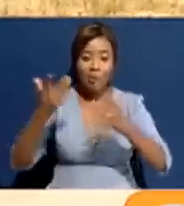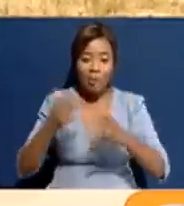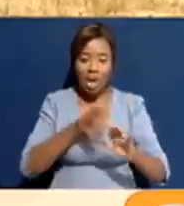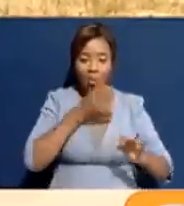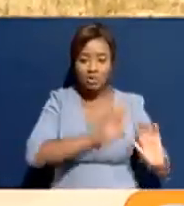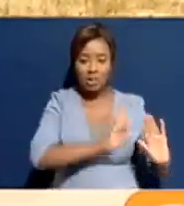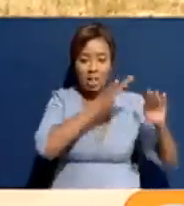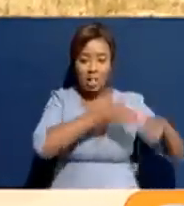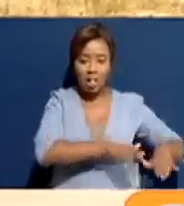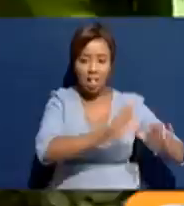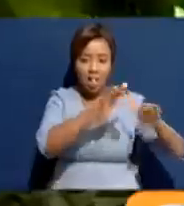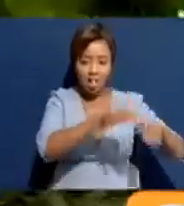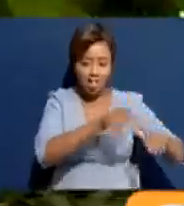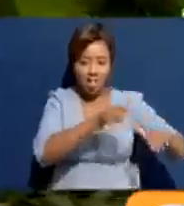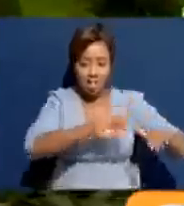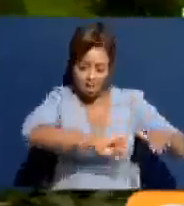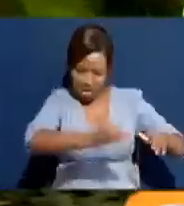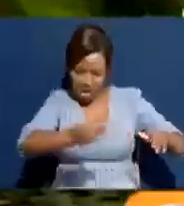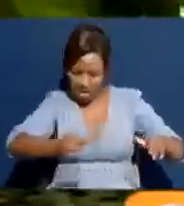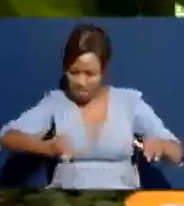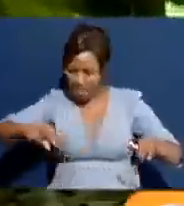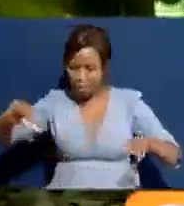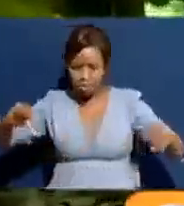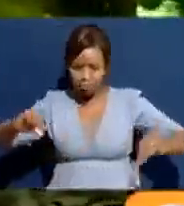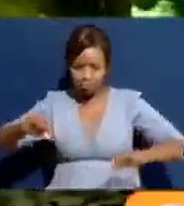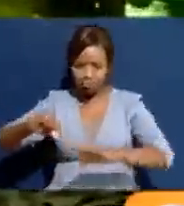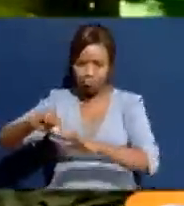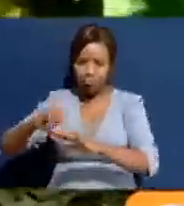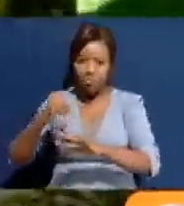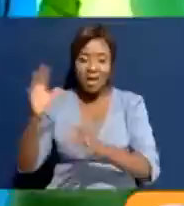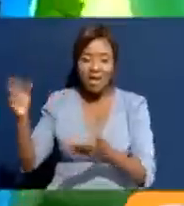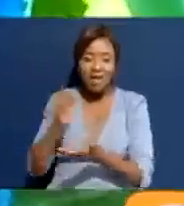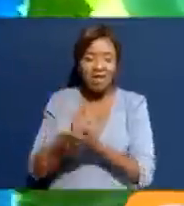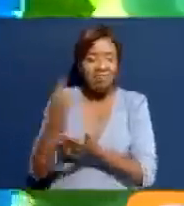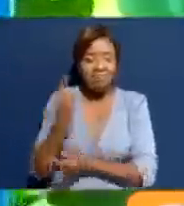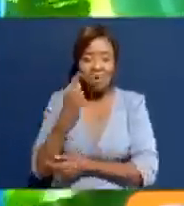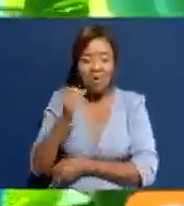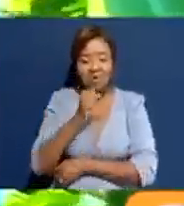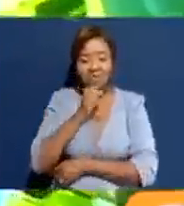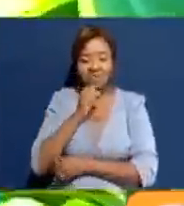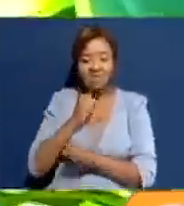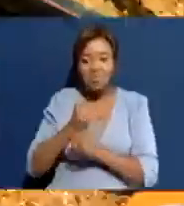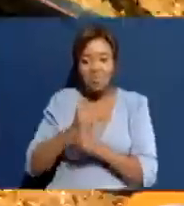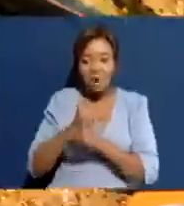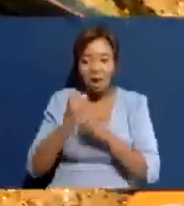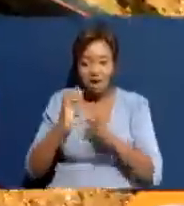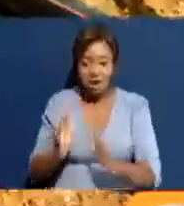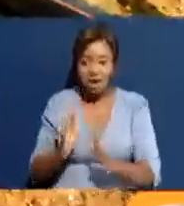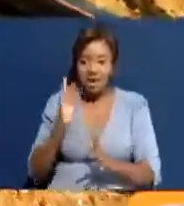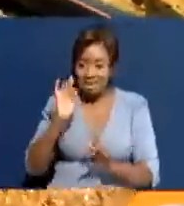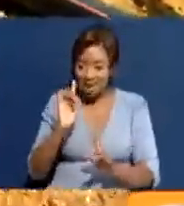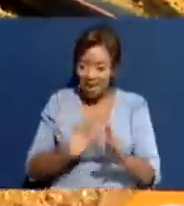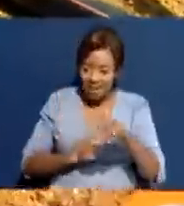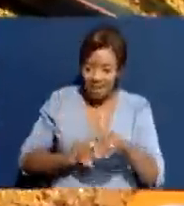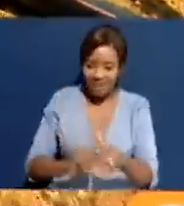the plants. With the kibbutz management employing only 50 people to work on the farms, they solely depend on